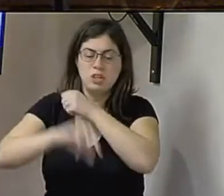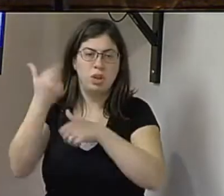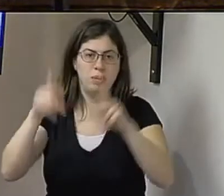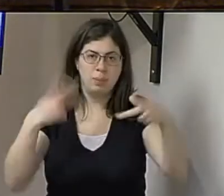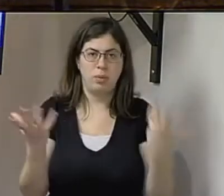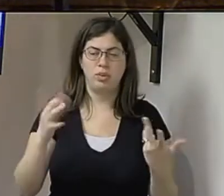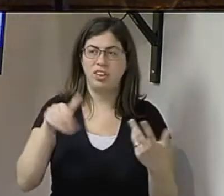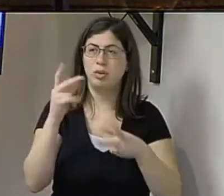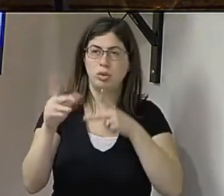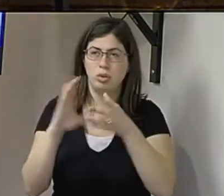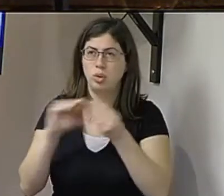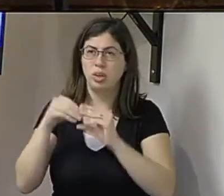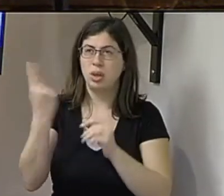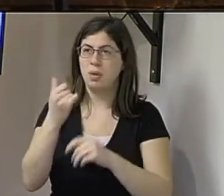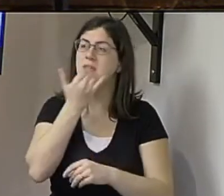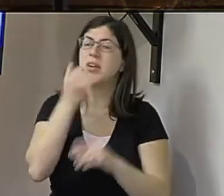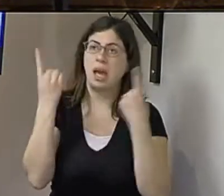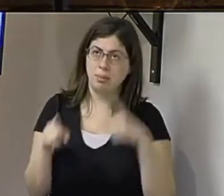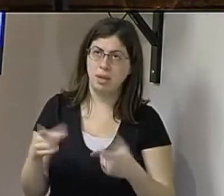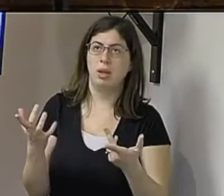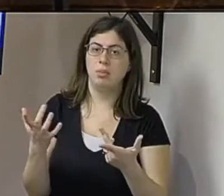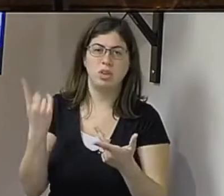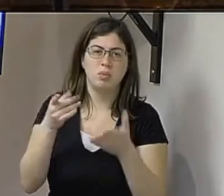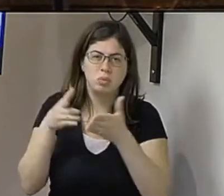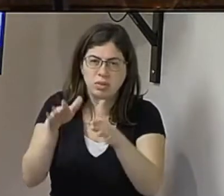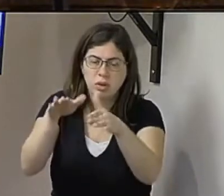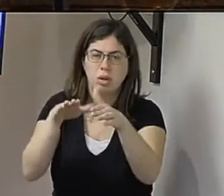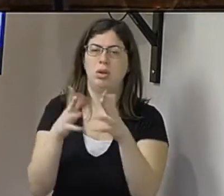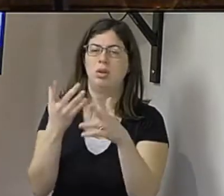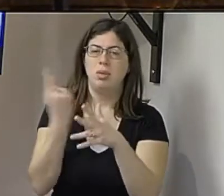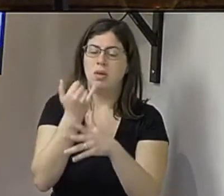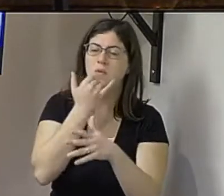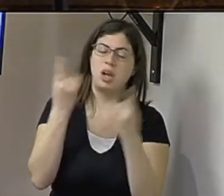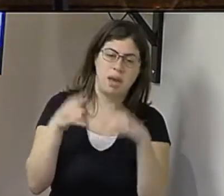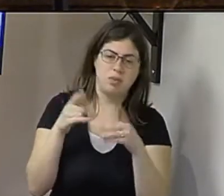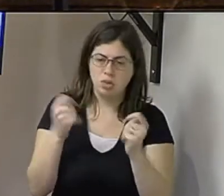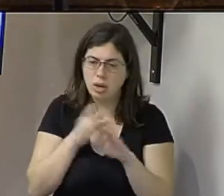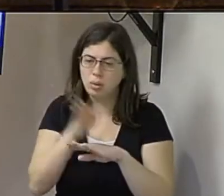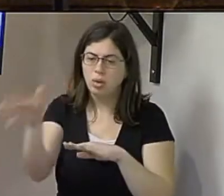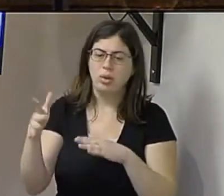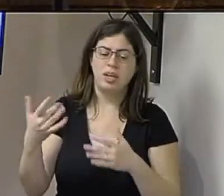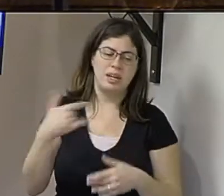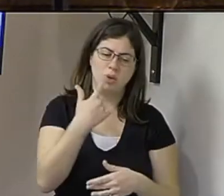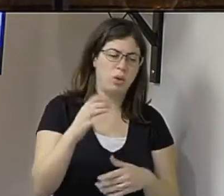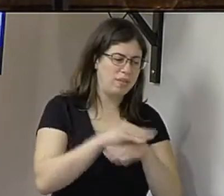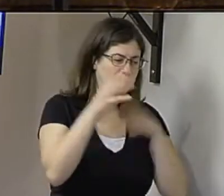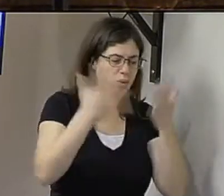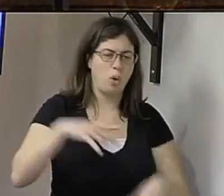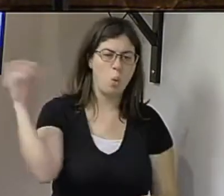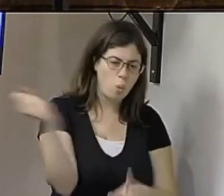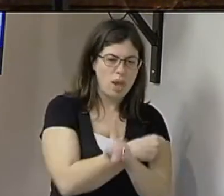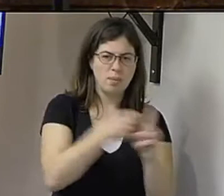where something went wrong and there was some river or something they were trying to cross, something went wrong, and he told all of his advisors to go get whips and chains and like whip